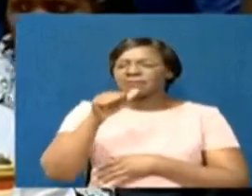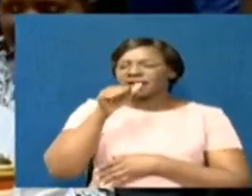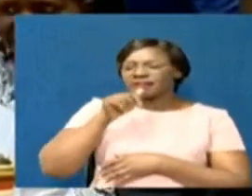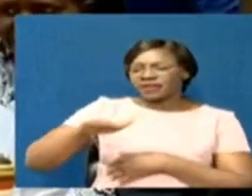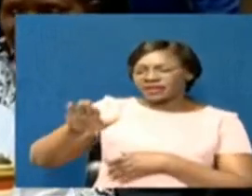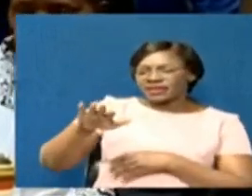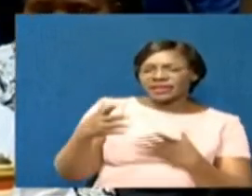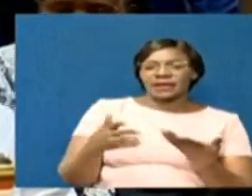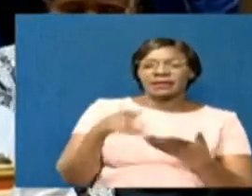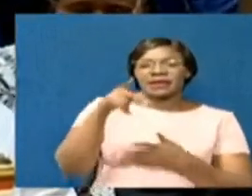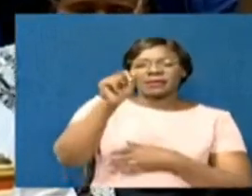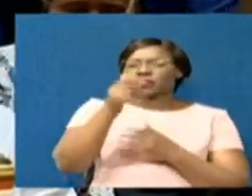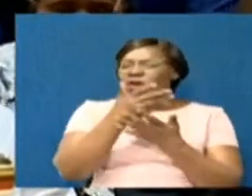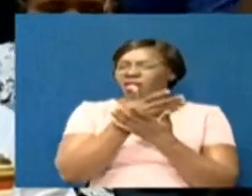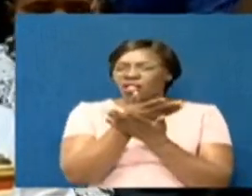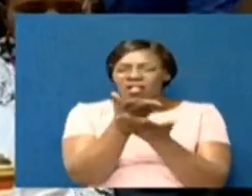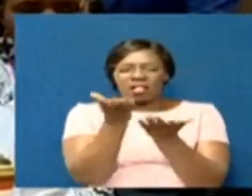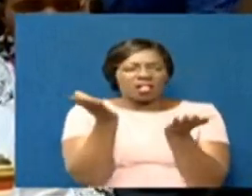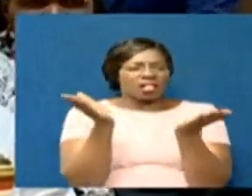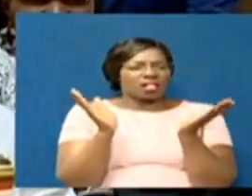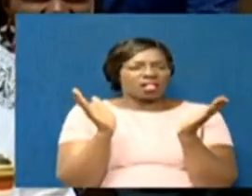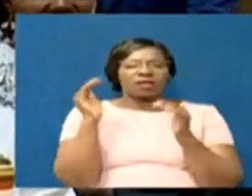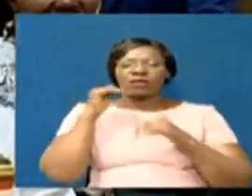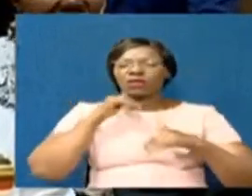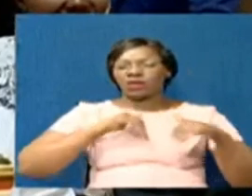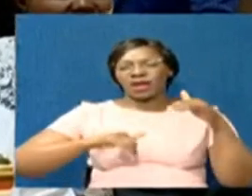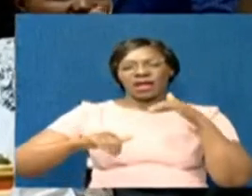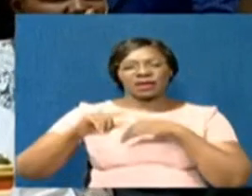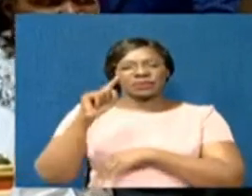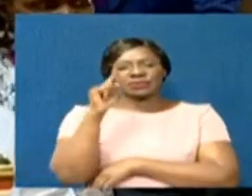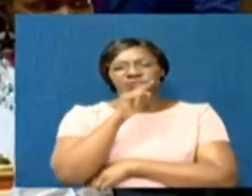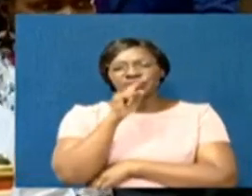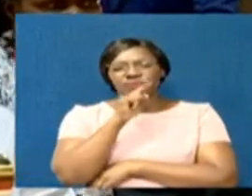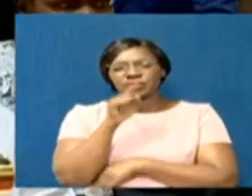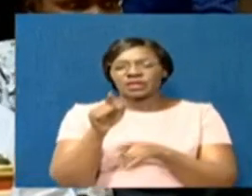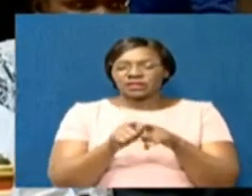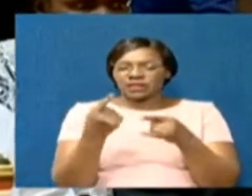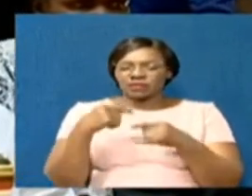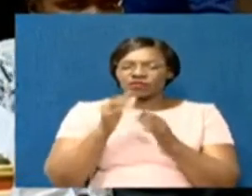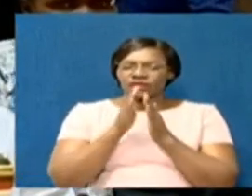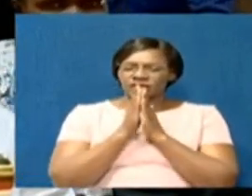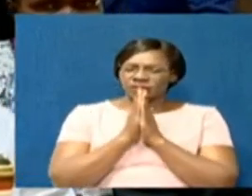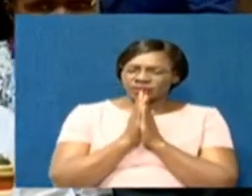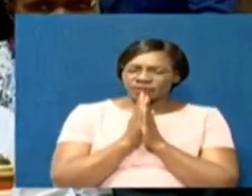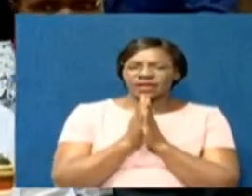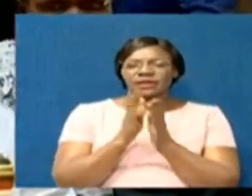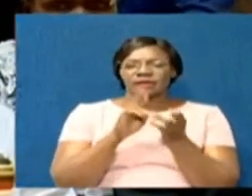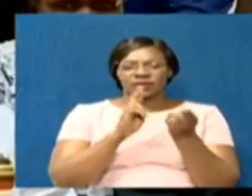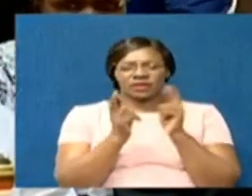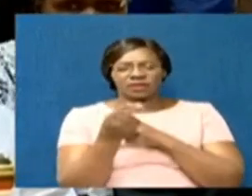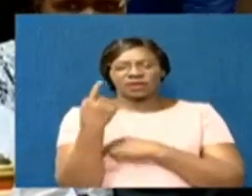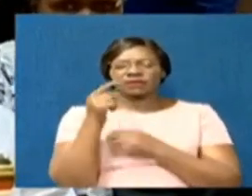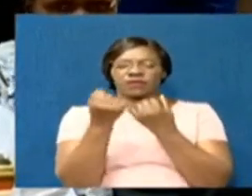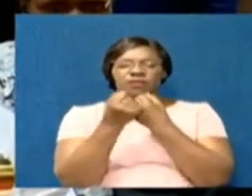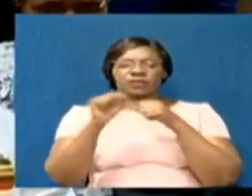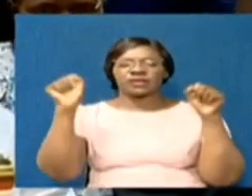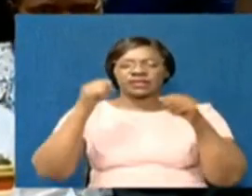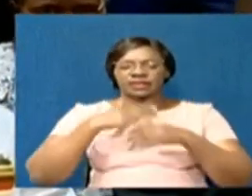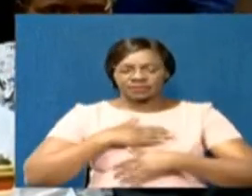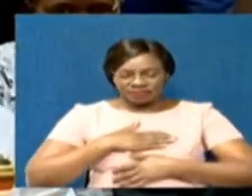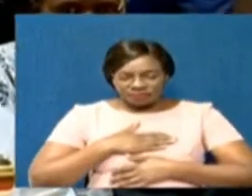and the ports, O King of all glory. Father, and on behalf of the current President of the Republic of Kenya, His